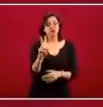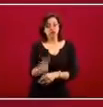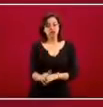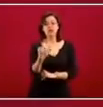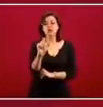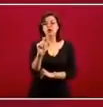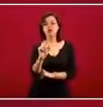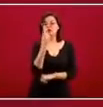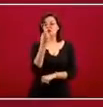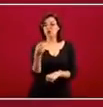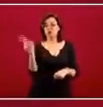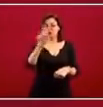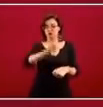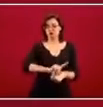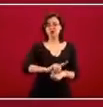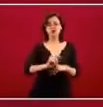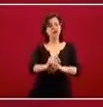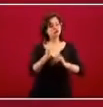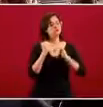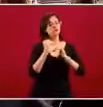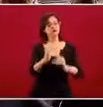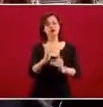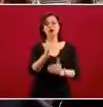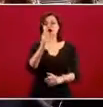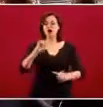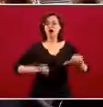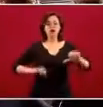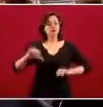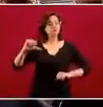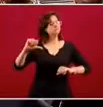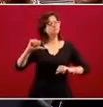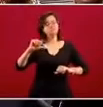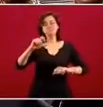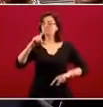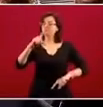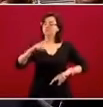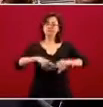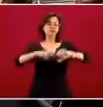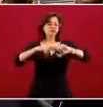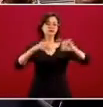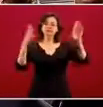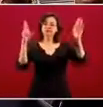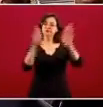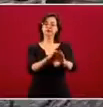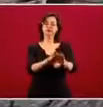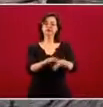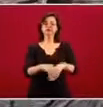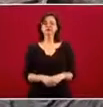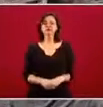It is a limited time frame we are dealing with, 21 days.